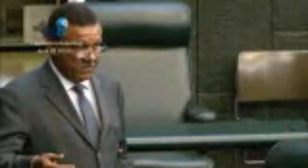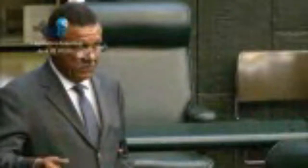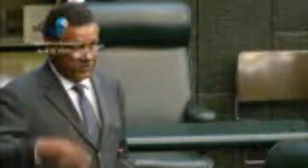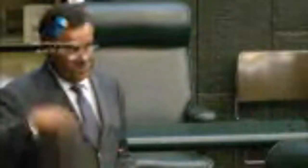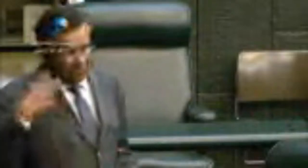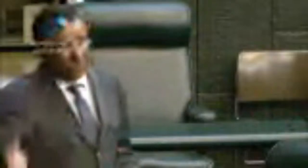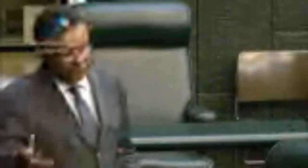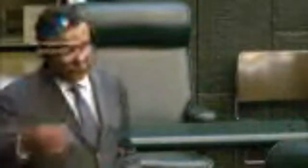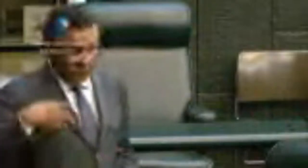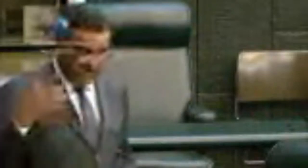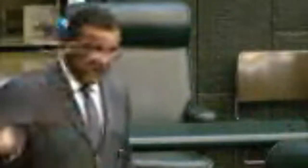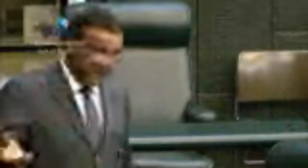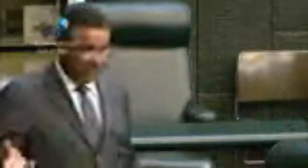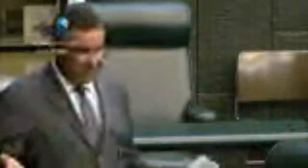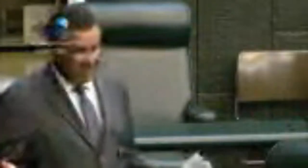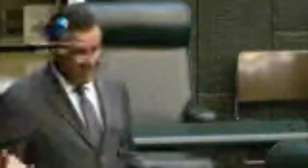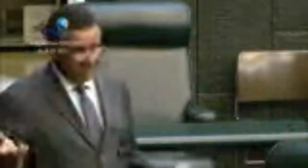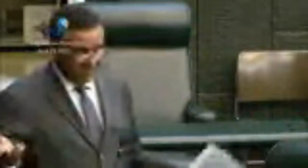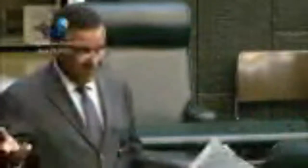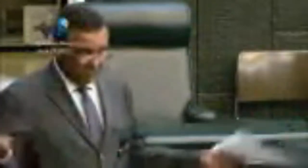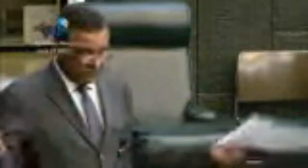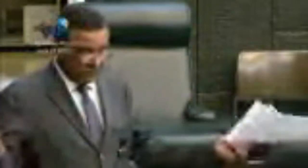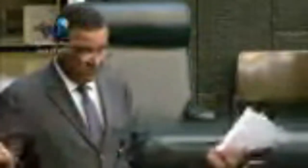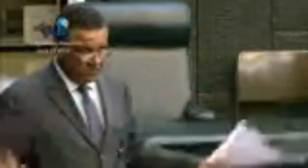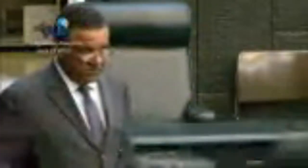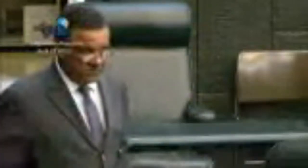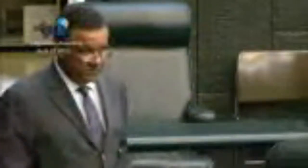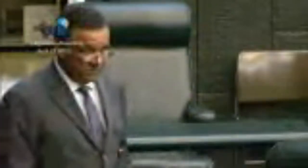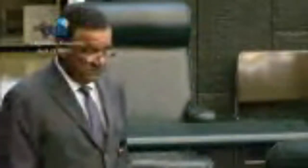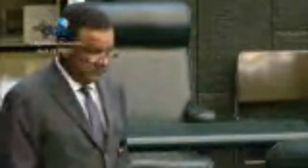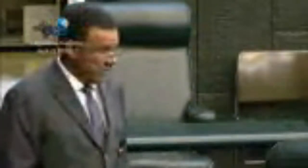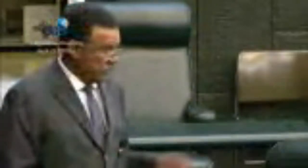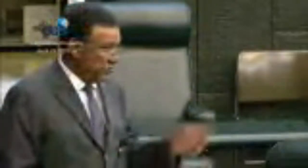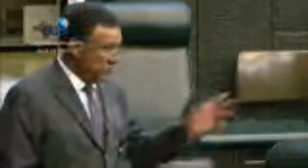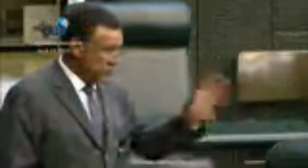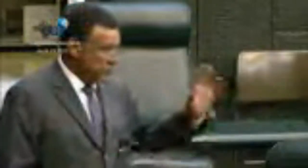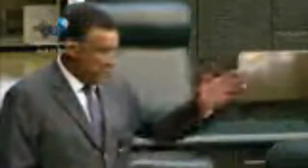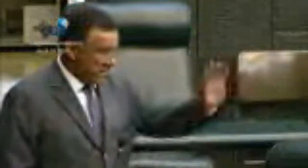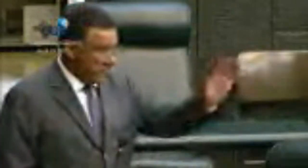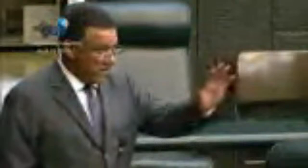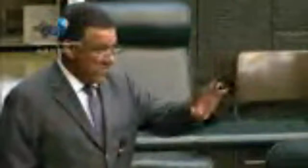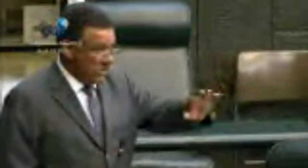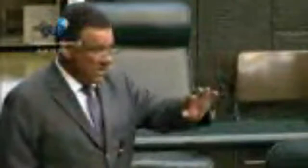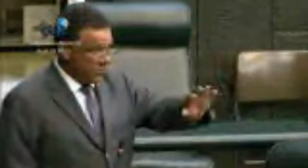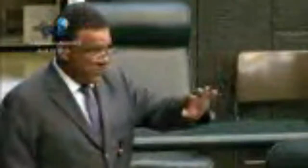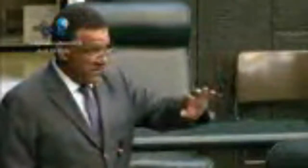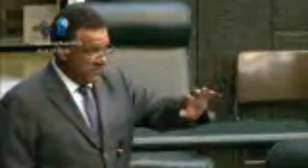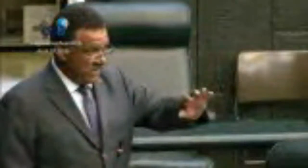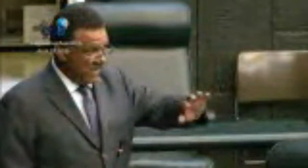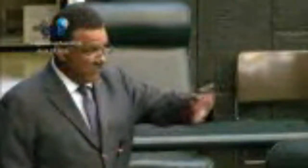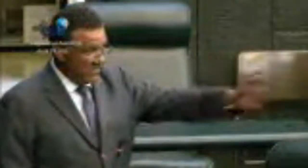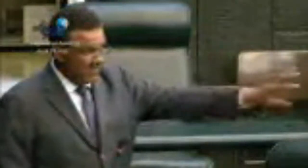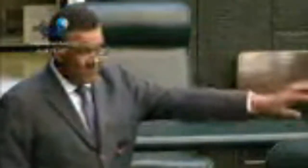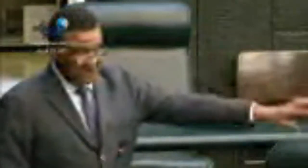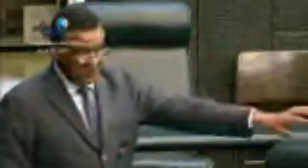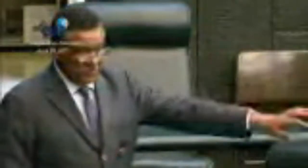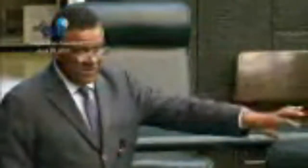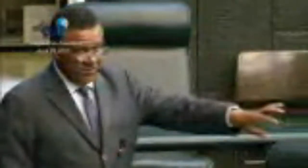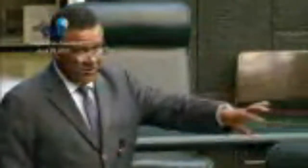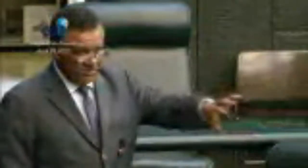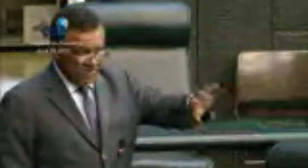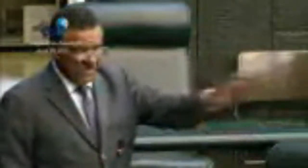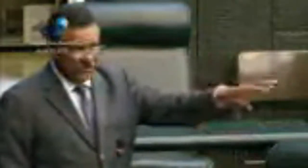$1,700 per month. So, and with the absence of having to pay all your major bills and